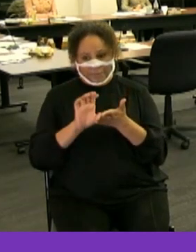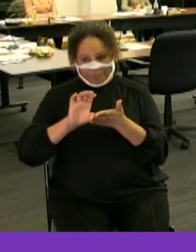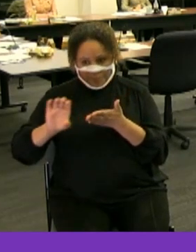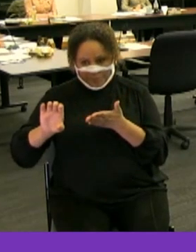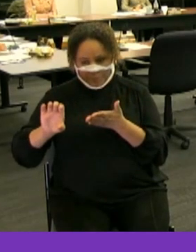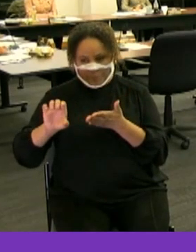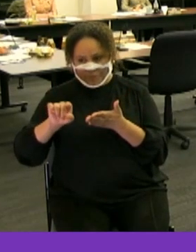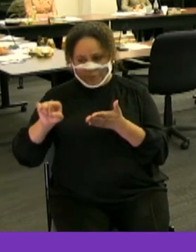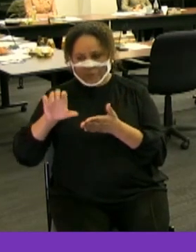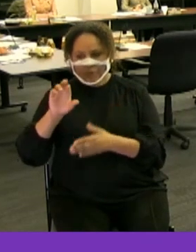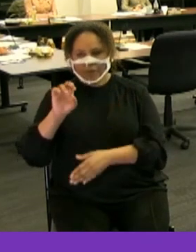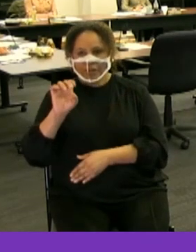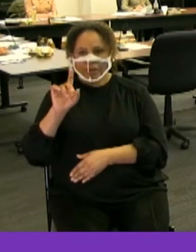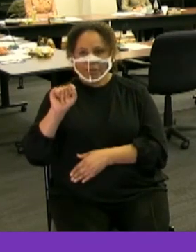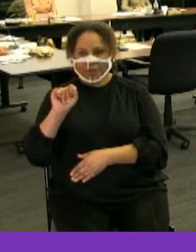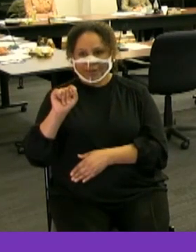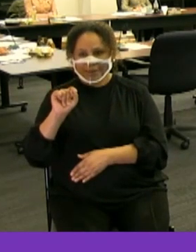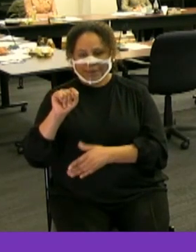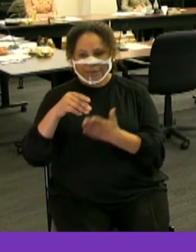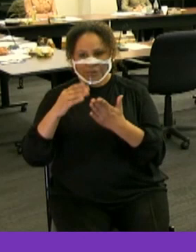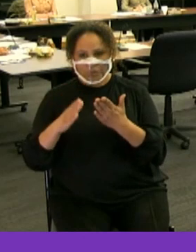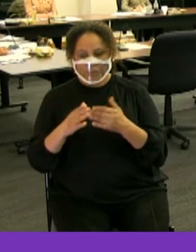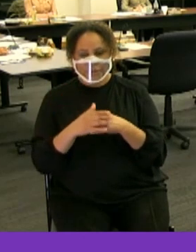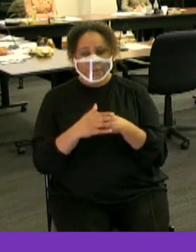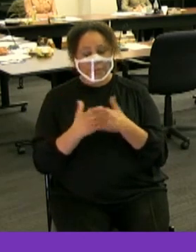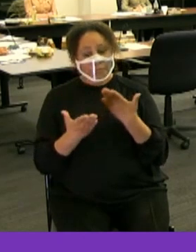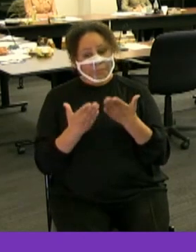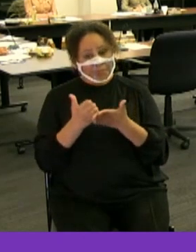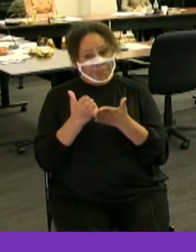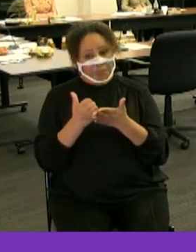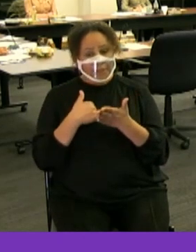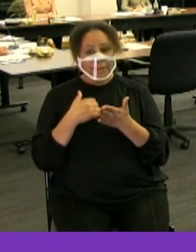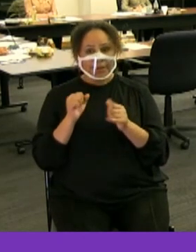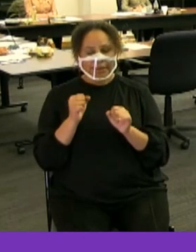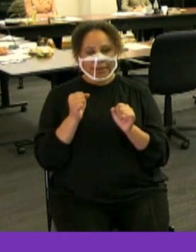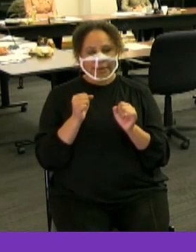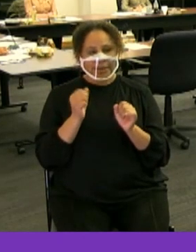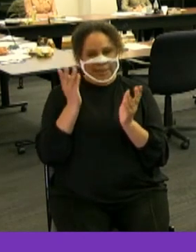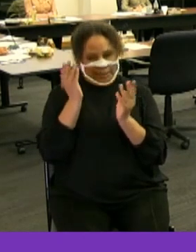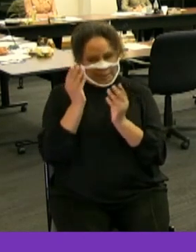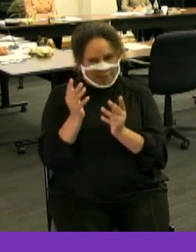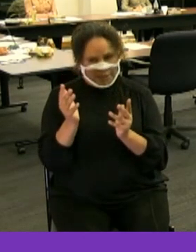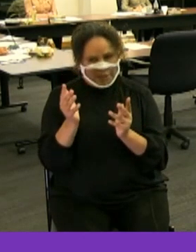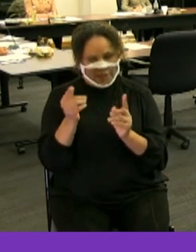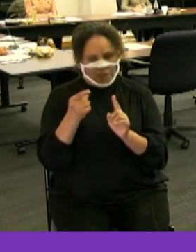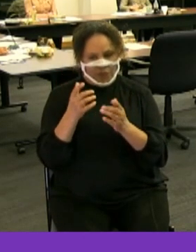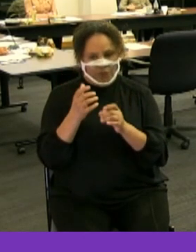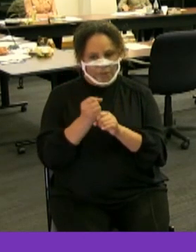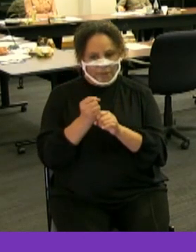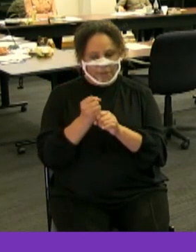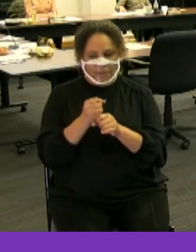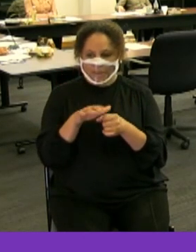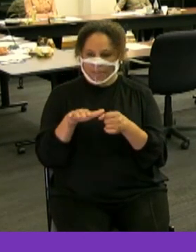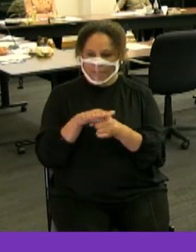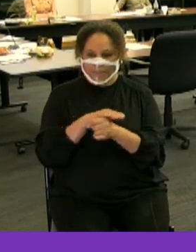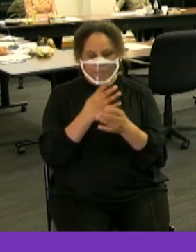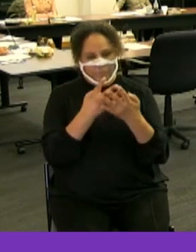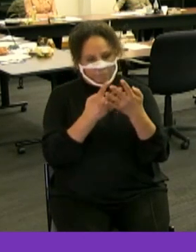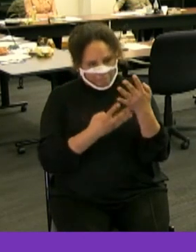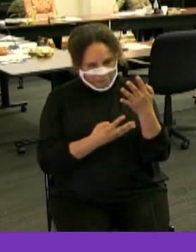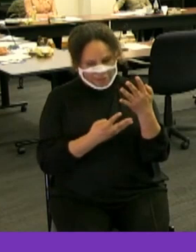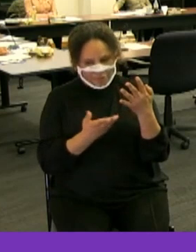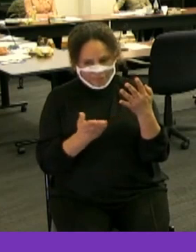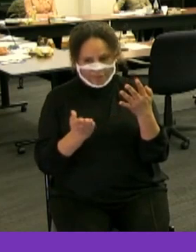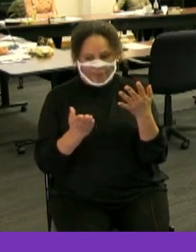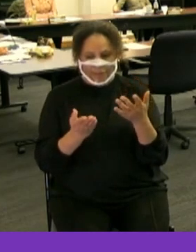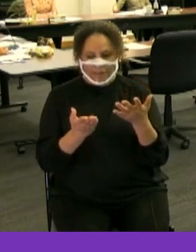credit students. So what might help, and I could get it for you, is to get a complete expenditure of what we're doing